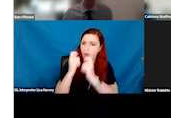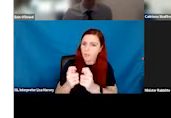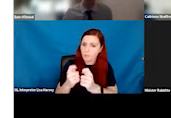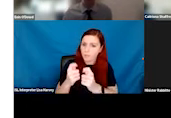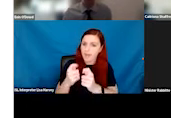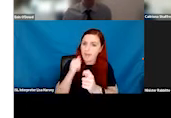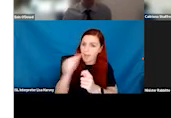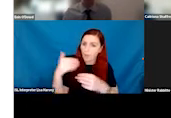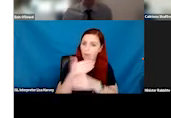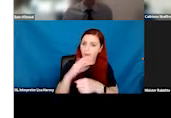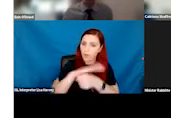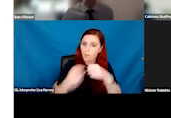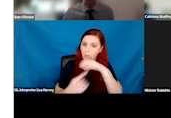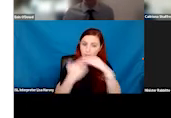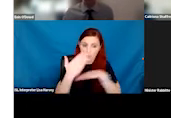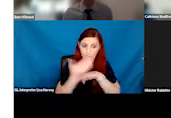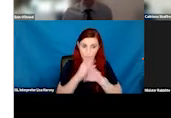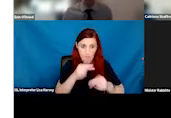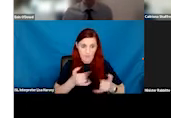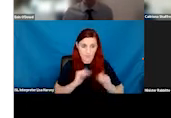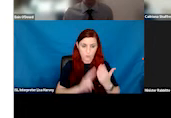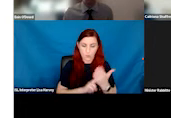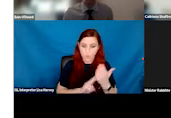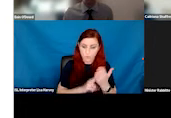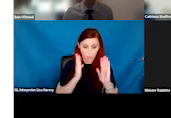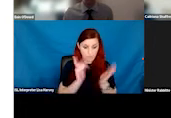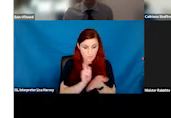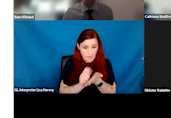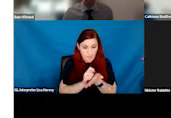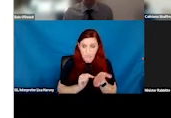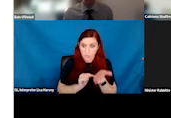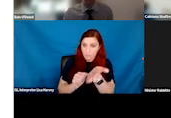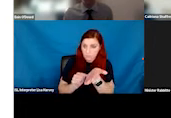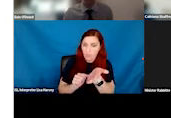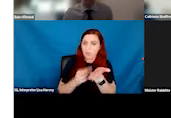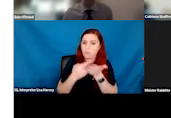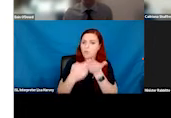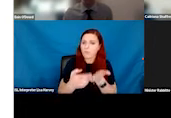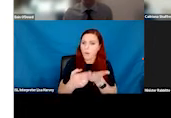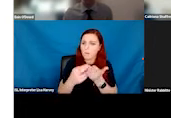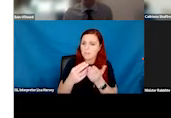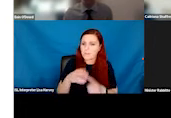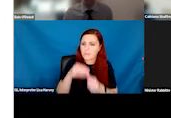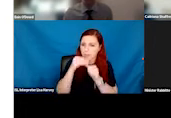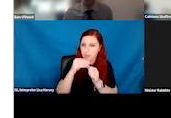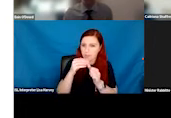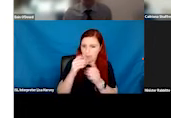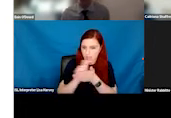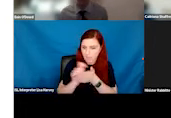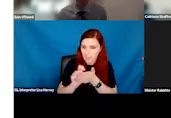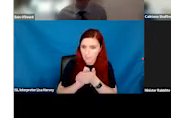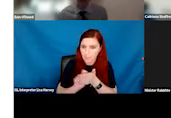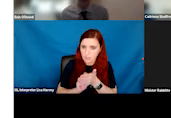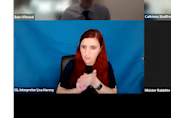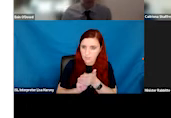used. When the application is made, the requirements and particulars of the application have to